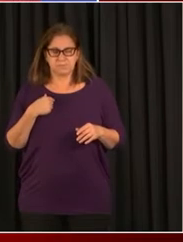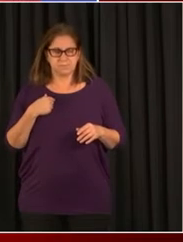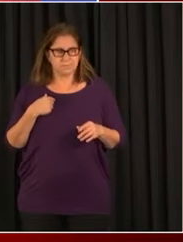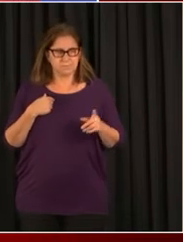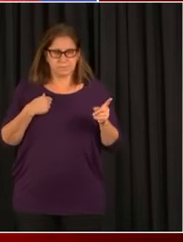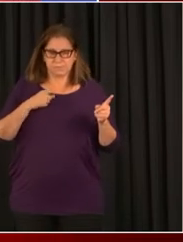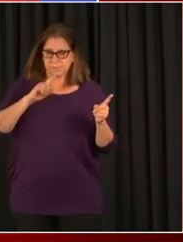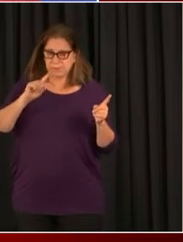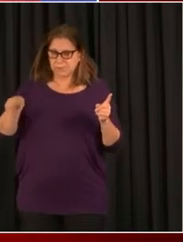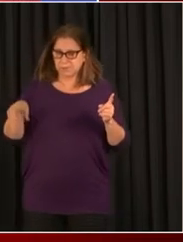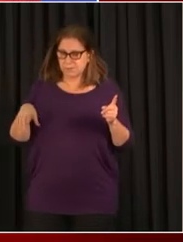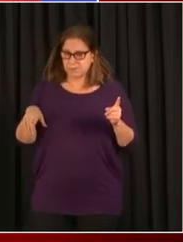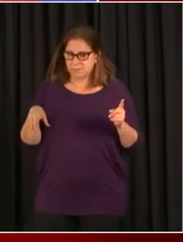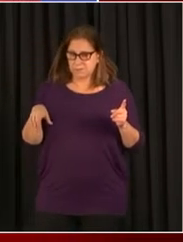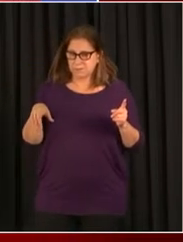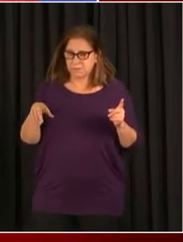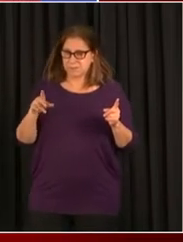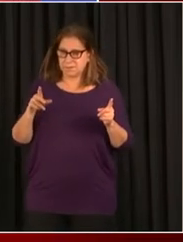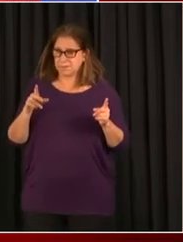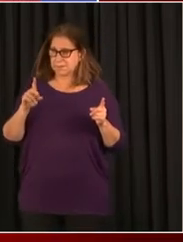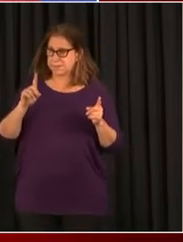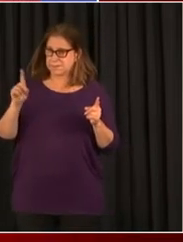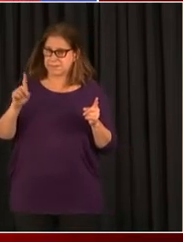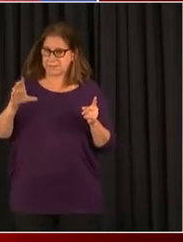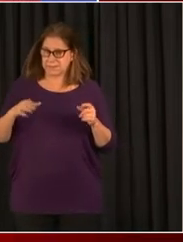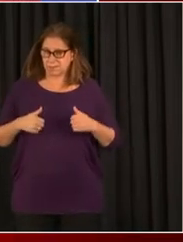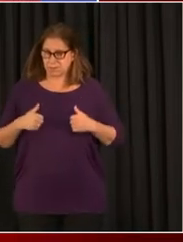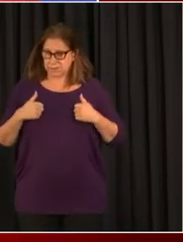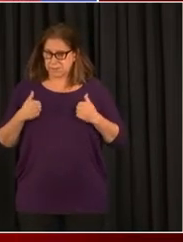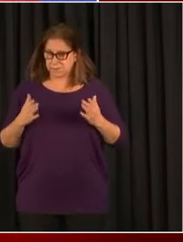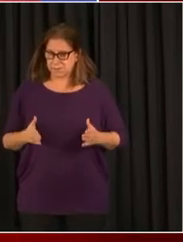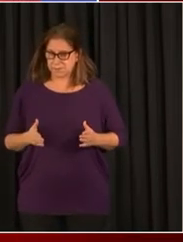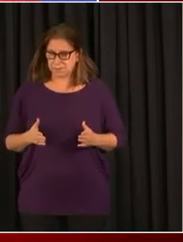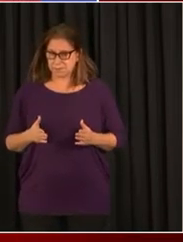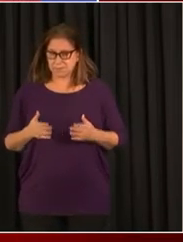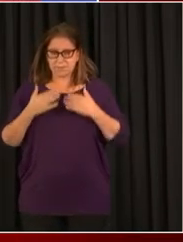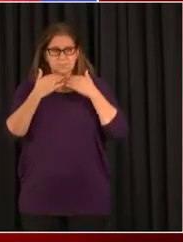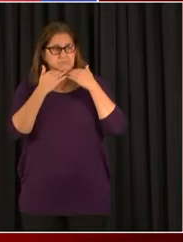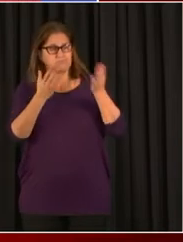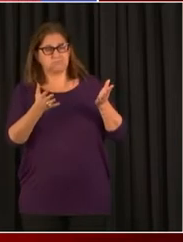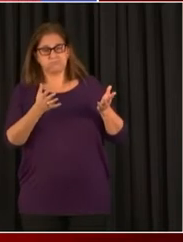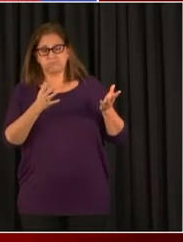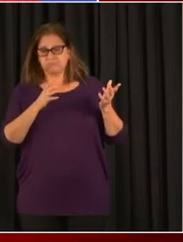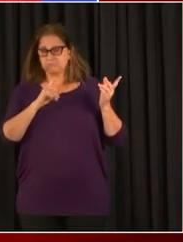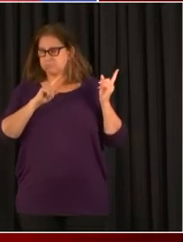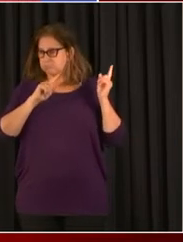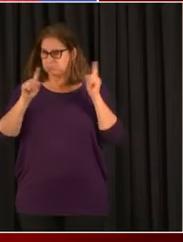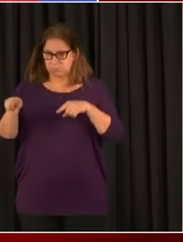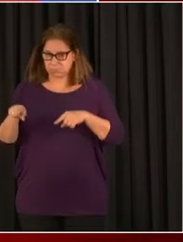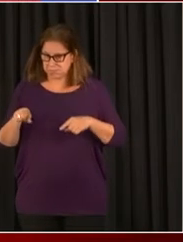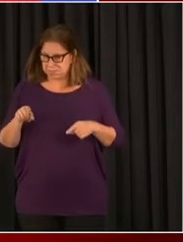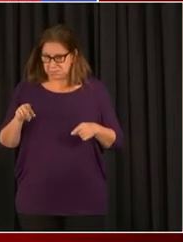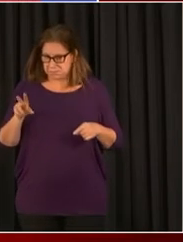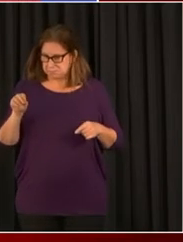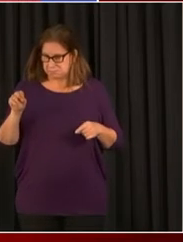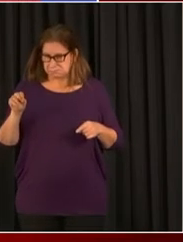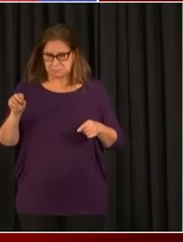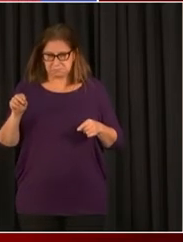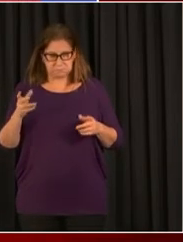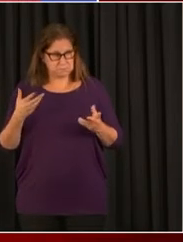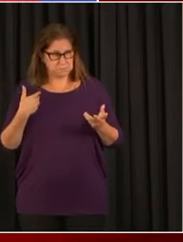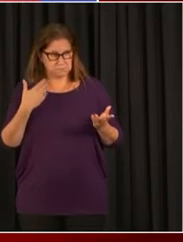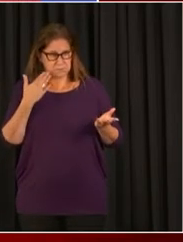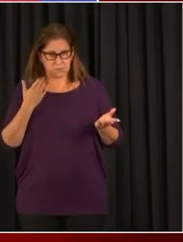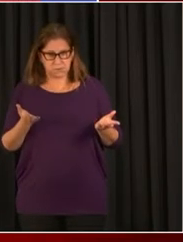evidence and common sense? The last time you were here and you did this, X happened. So that's a question for